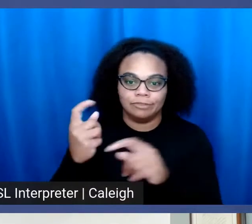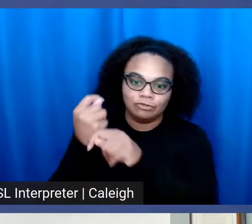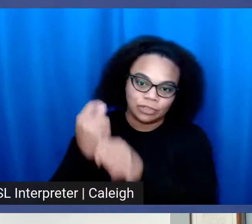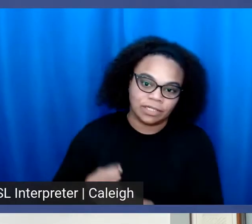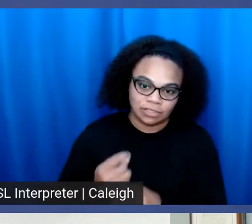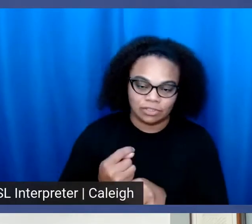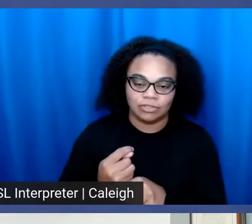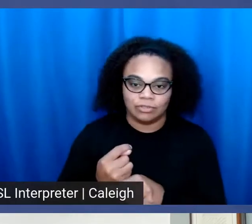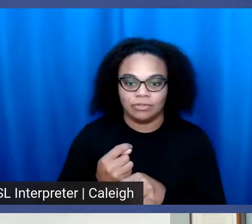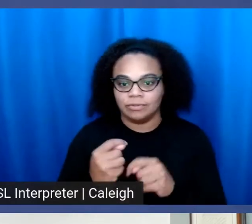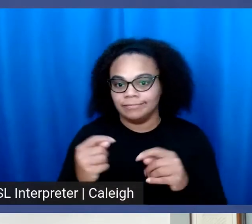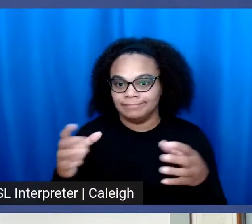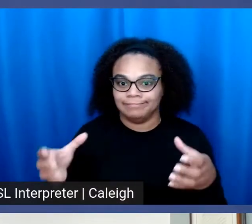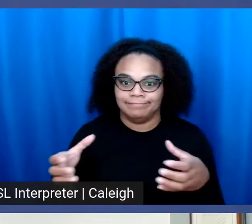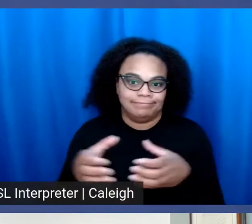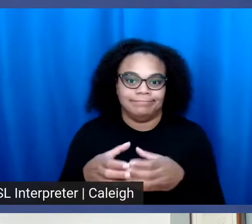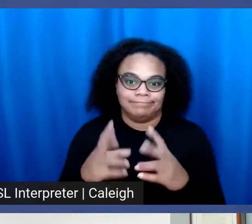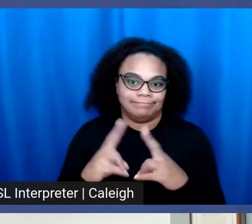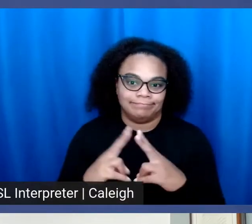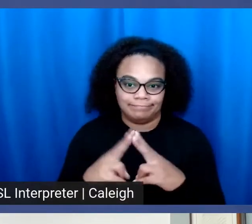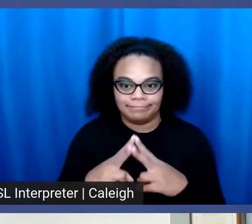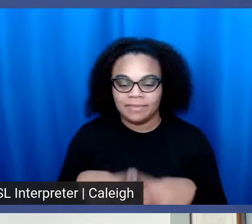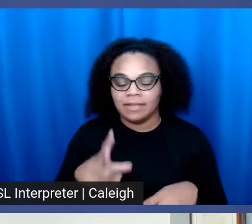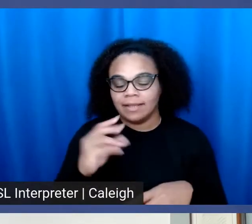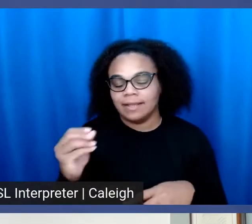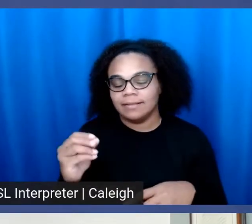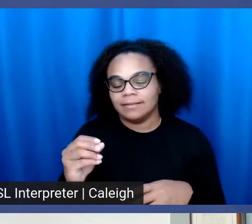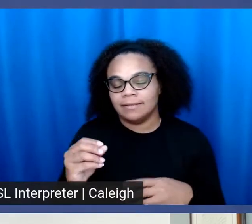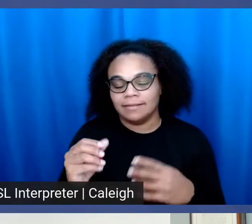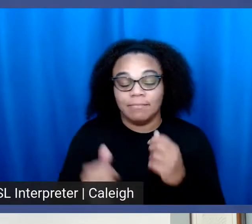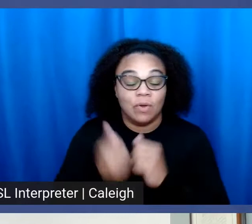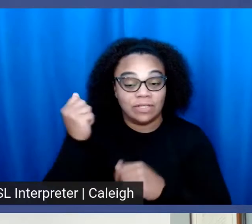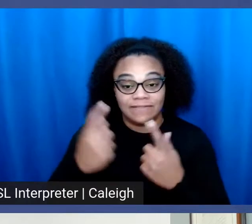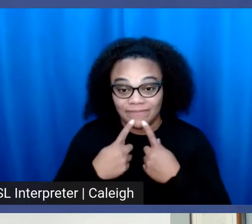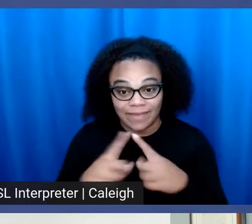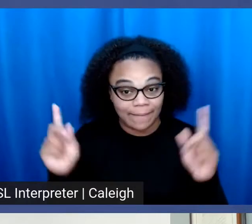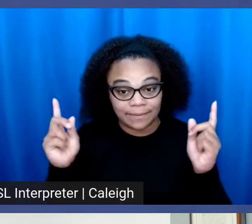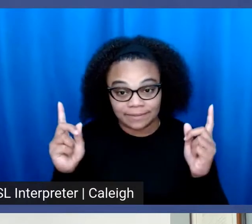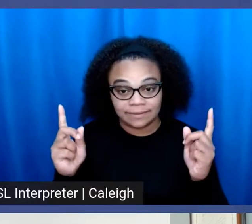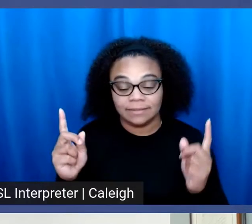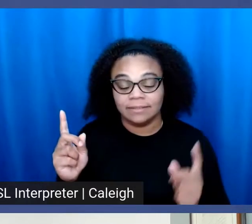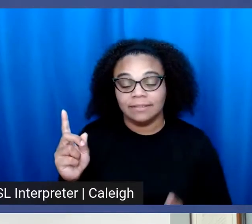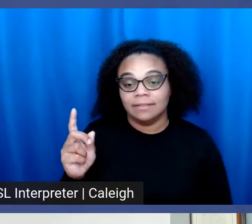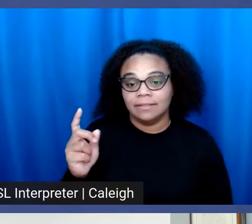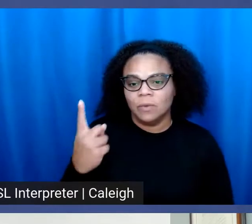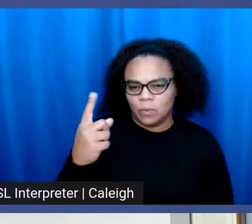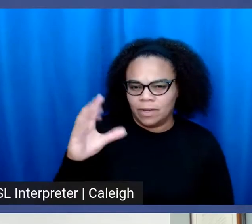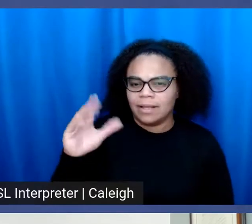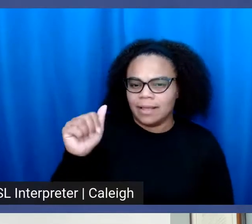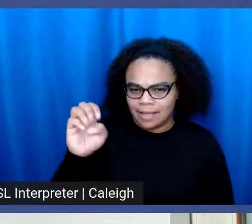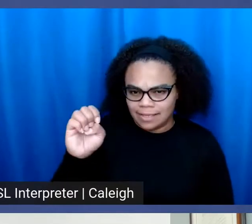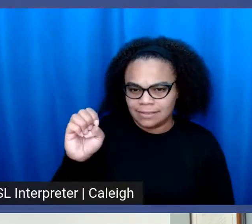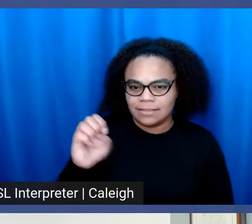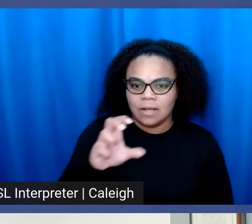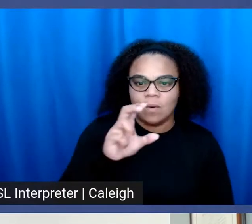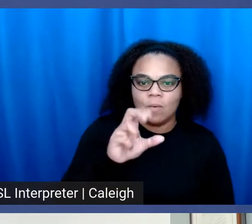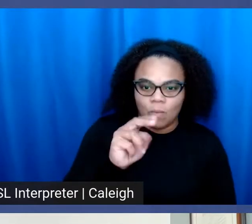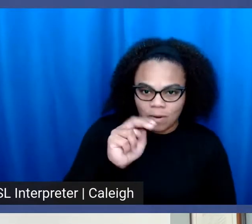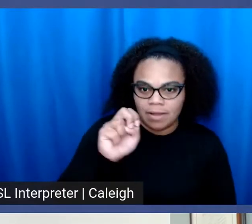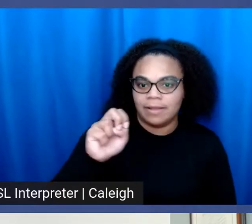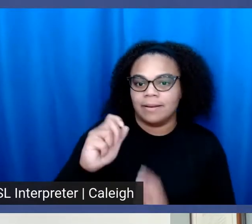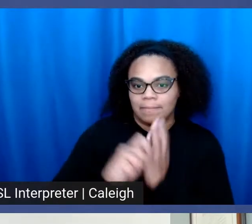arrangement. And that perhaps most famously in the case of One Magazine, which was